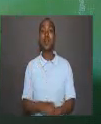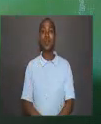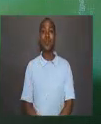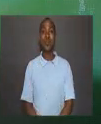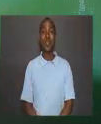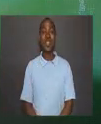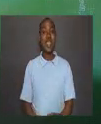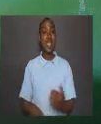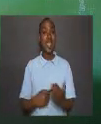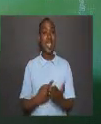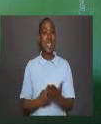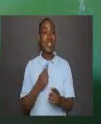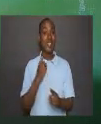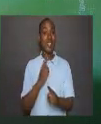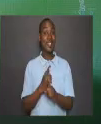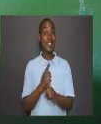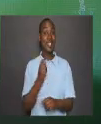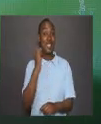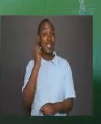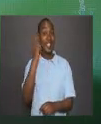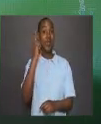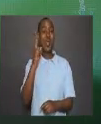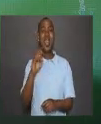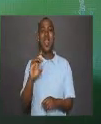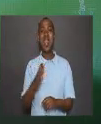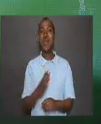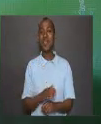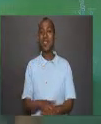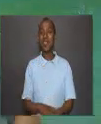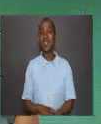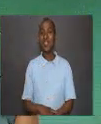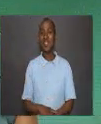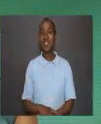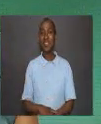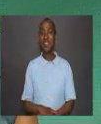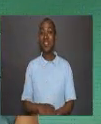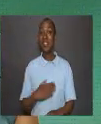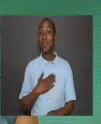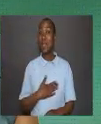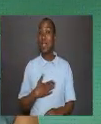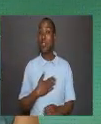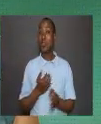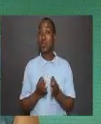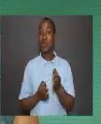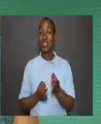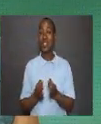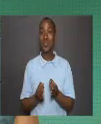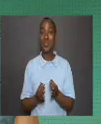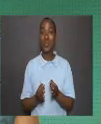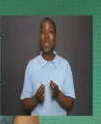To make sure that we understand what we have just learned, please explain